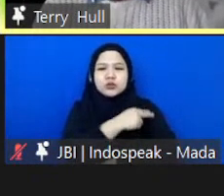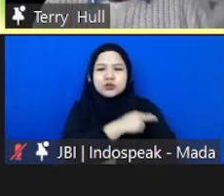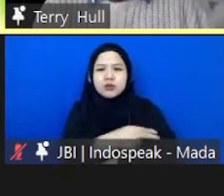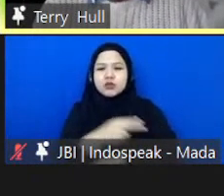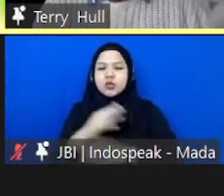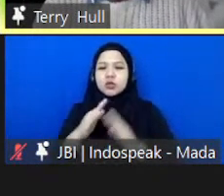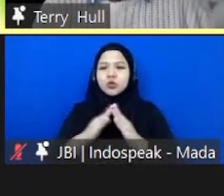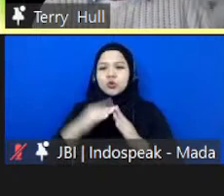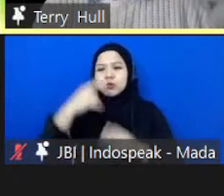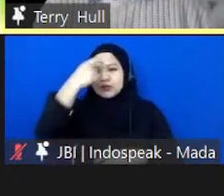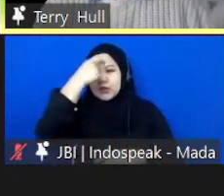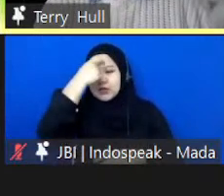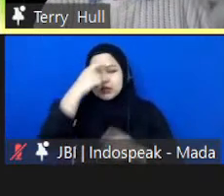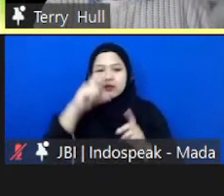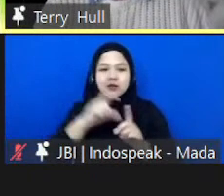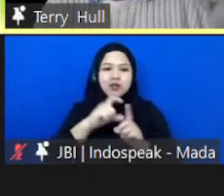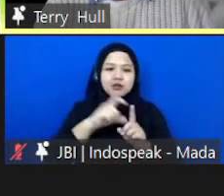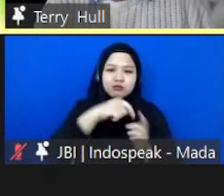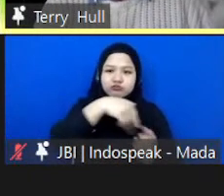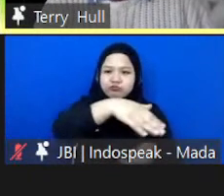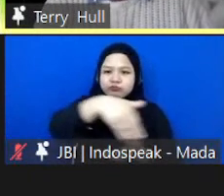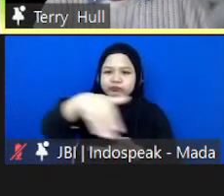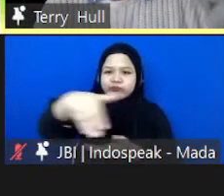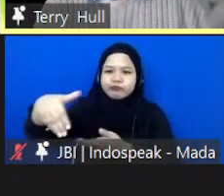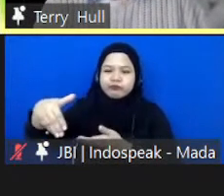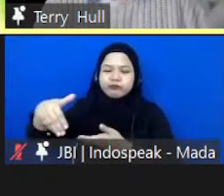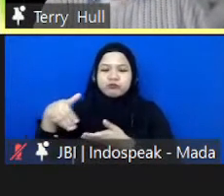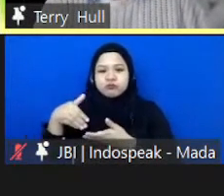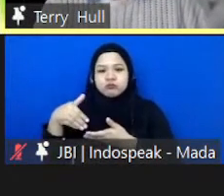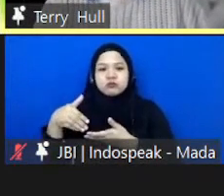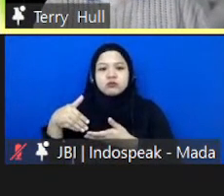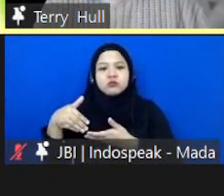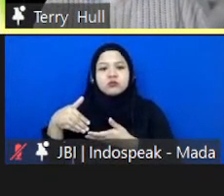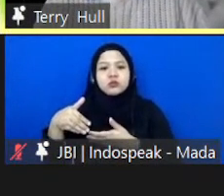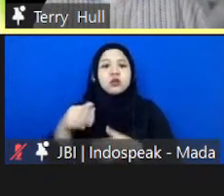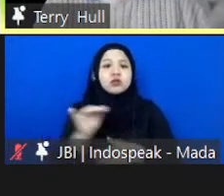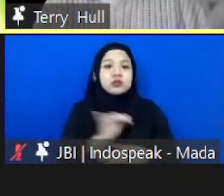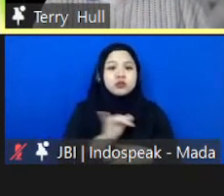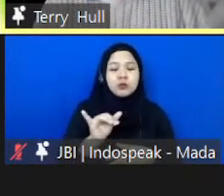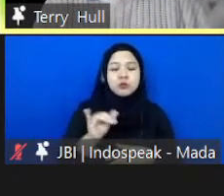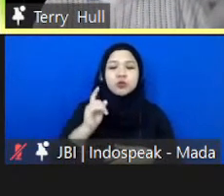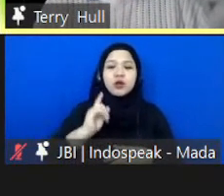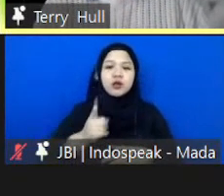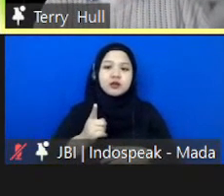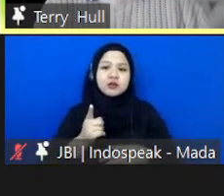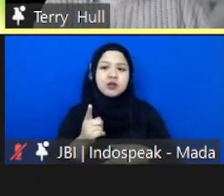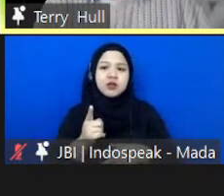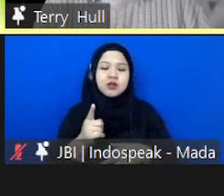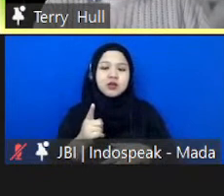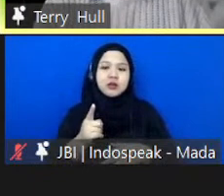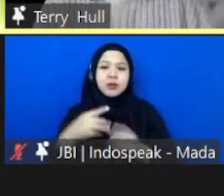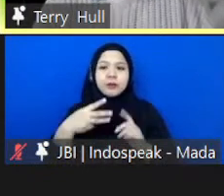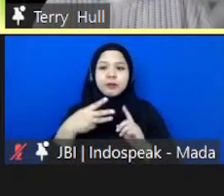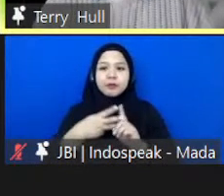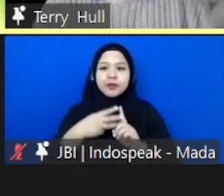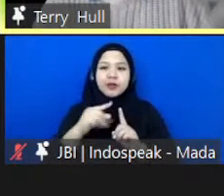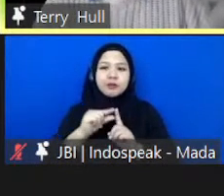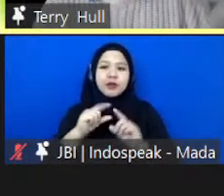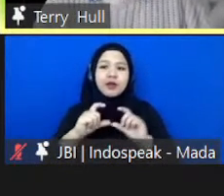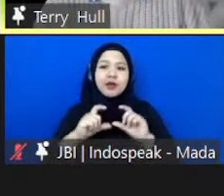are collected. Health data are collected also by the Statistics Indonesia,